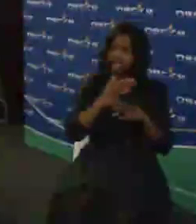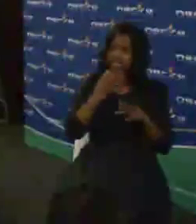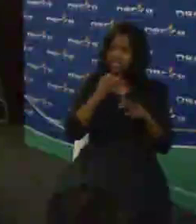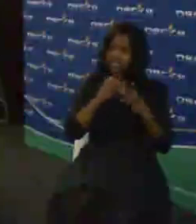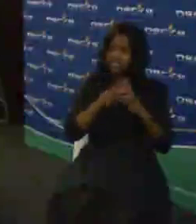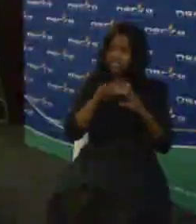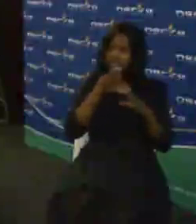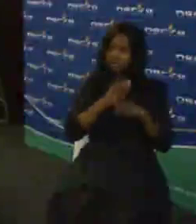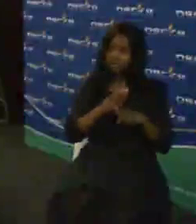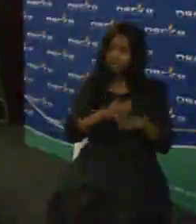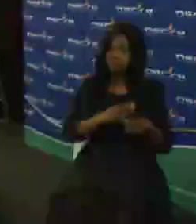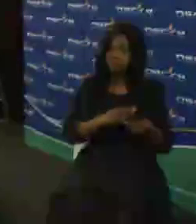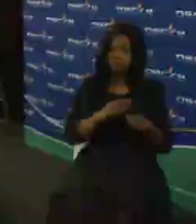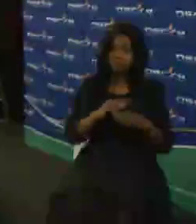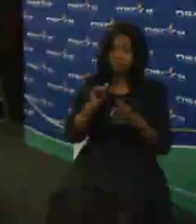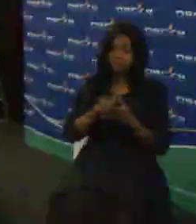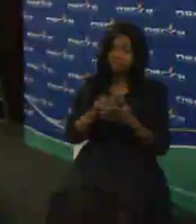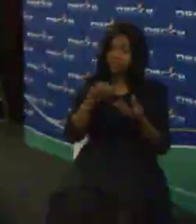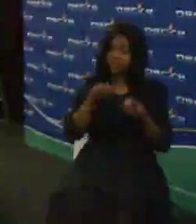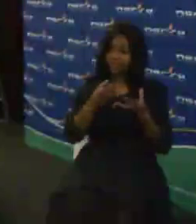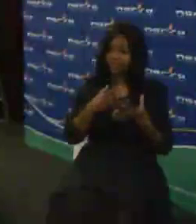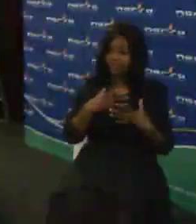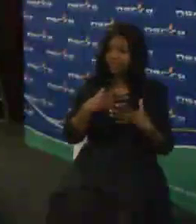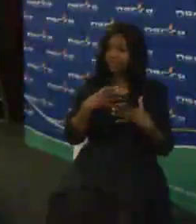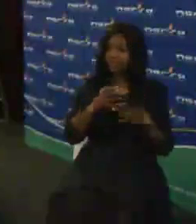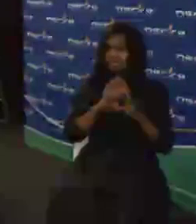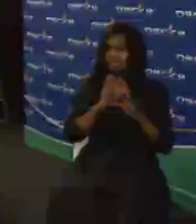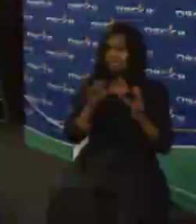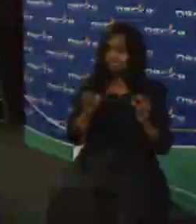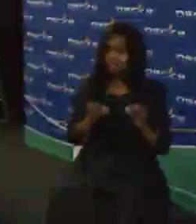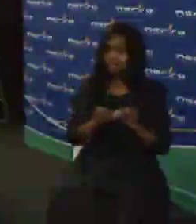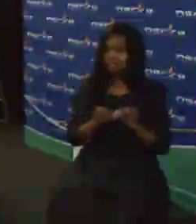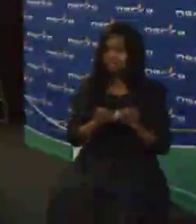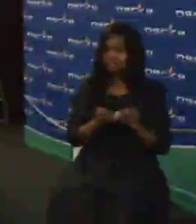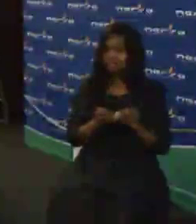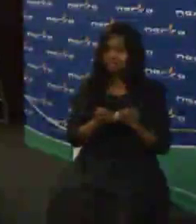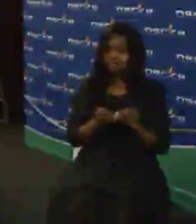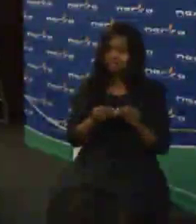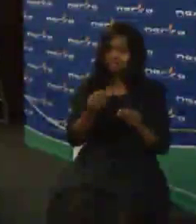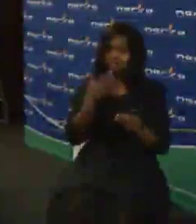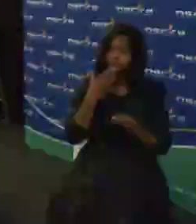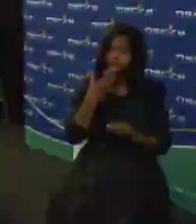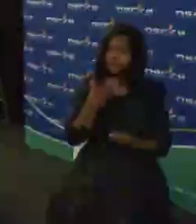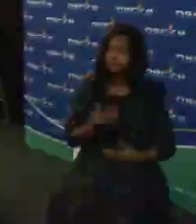us, because that would also give us a picture up to this.